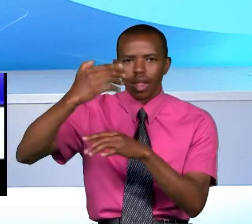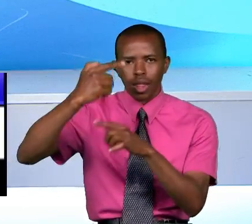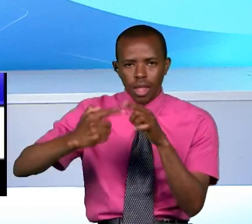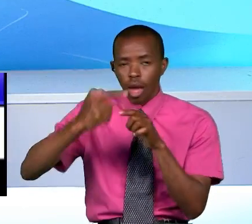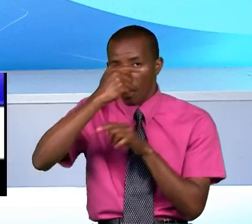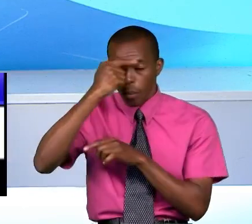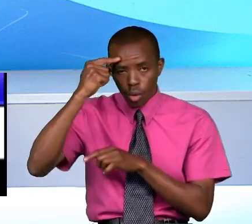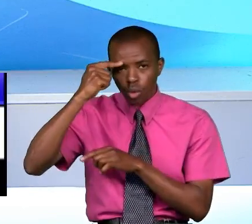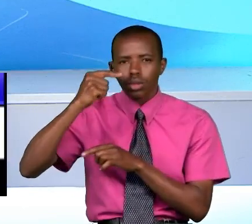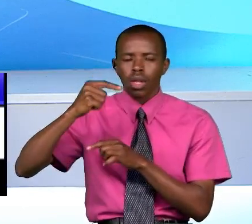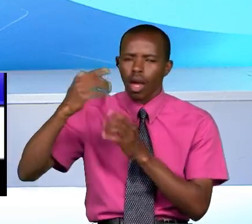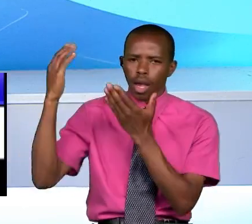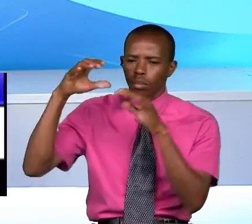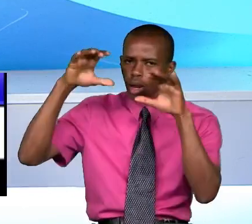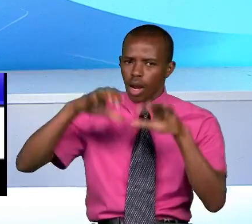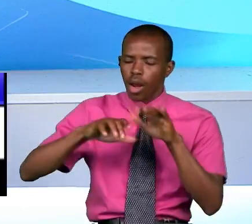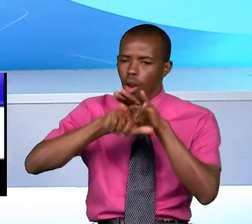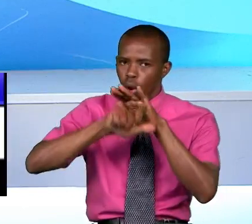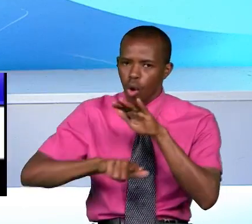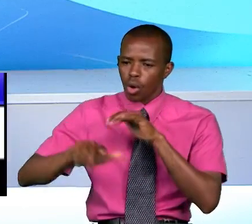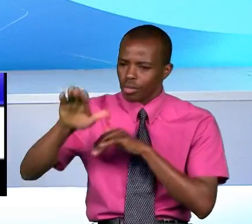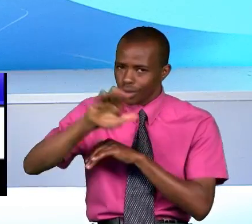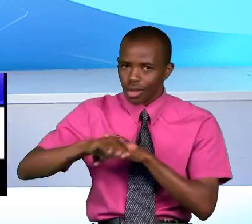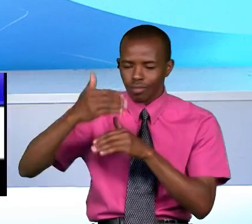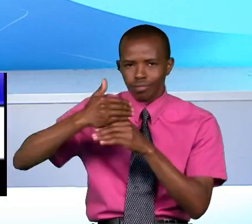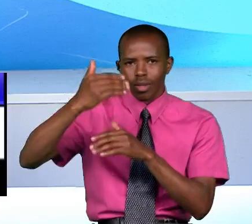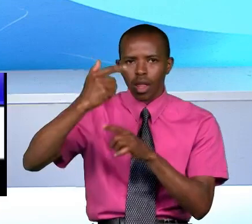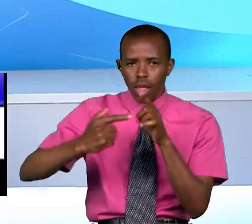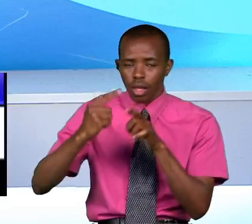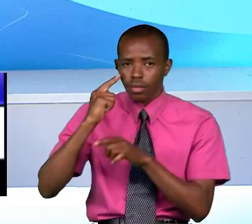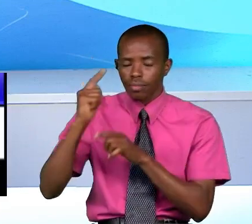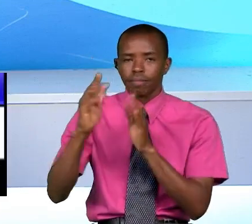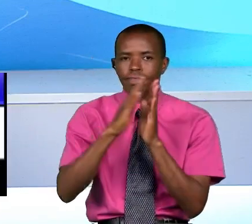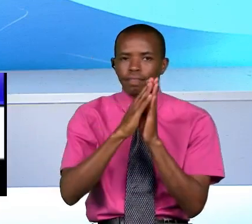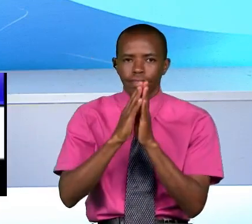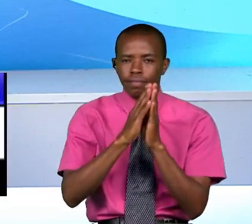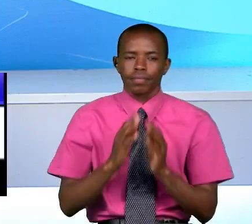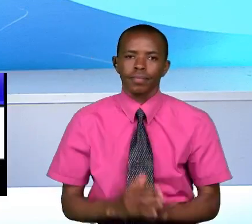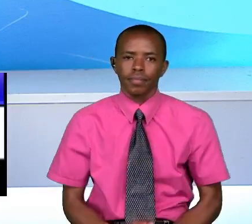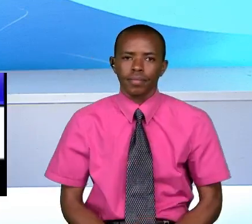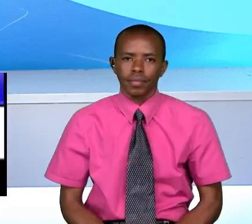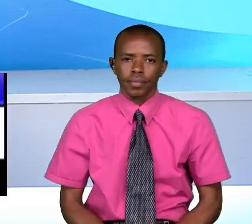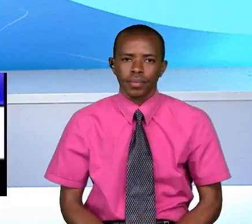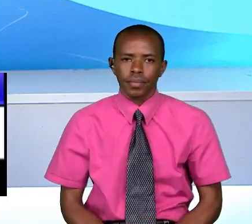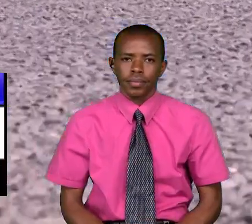to the predictions of low rainfall in the remainder of the year, as Scott Murioki reports.